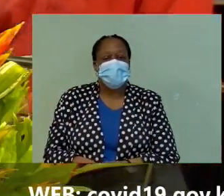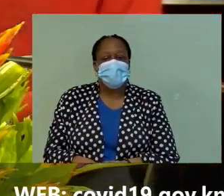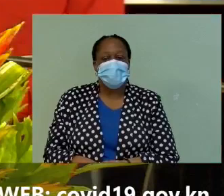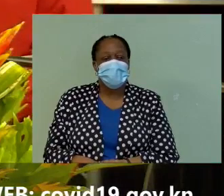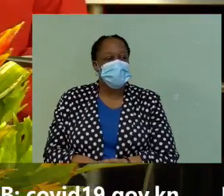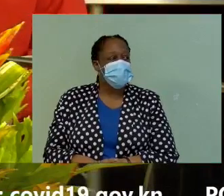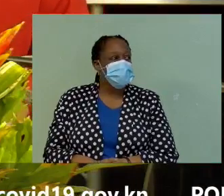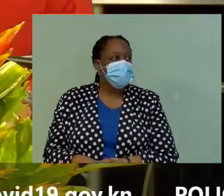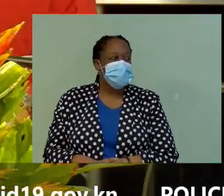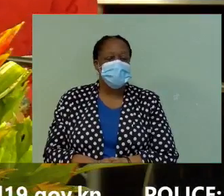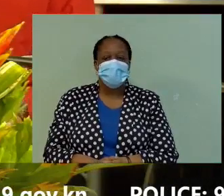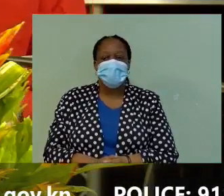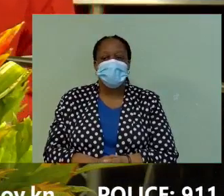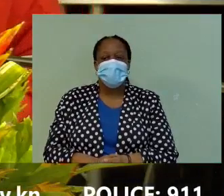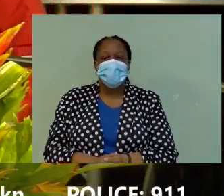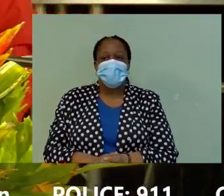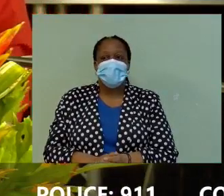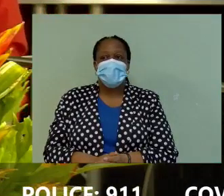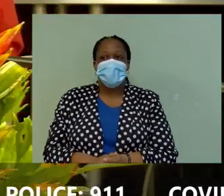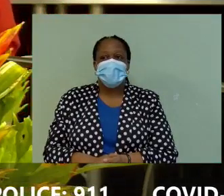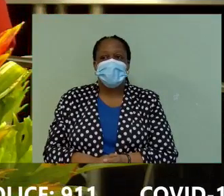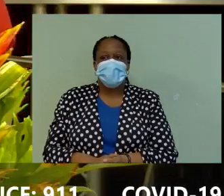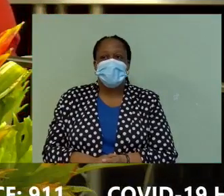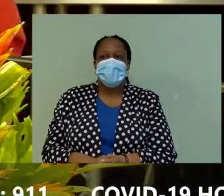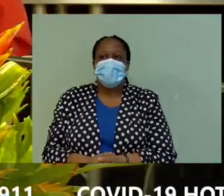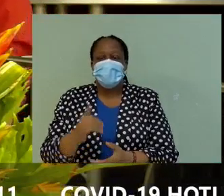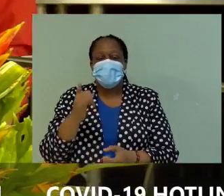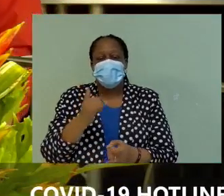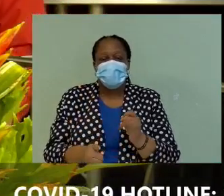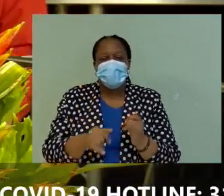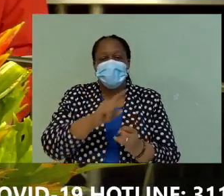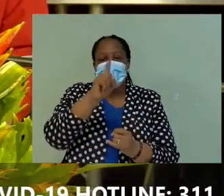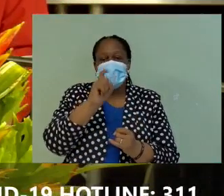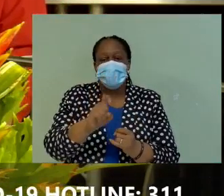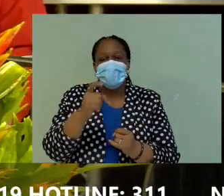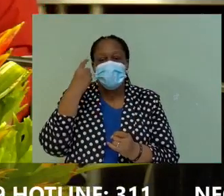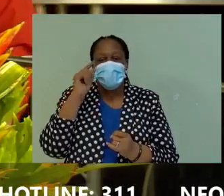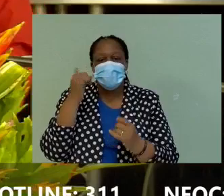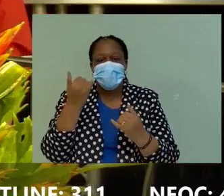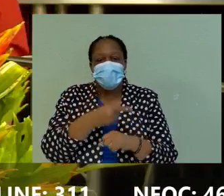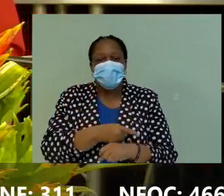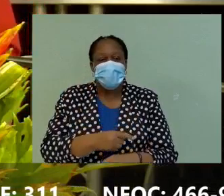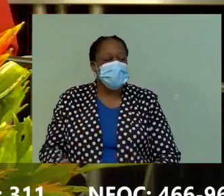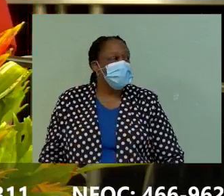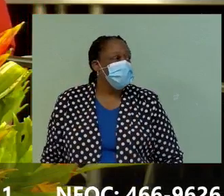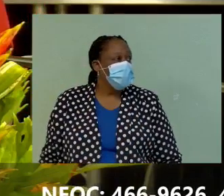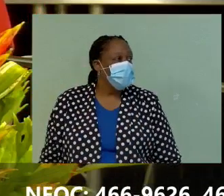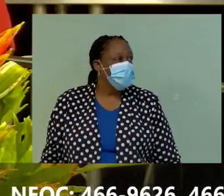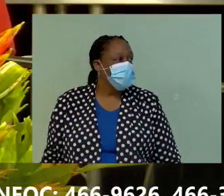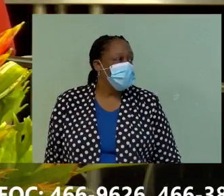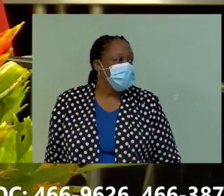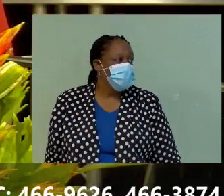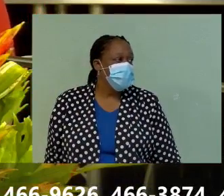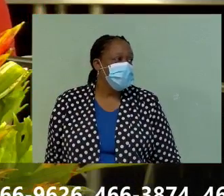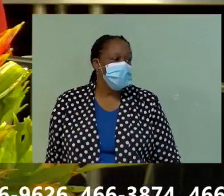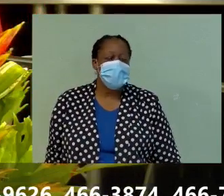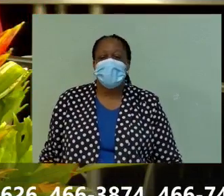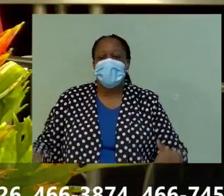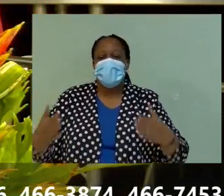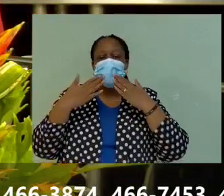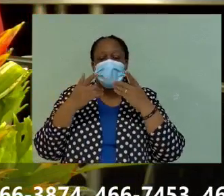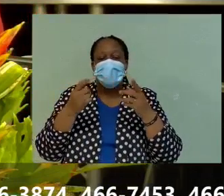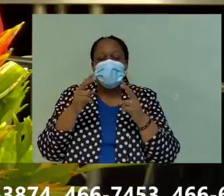And that brings us to the last question for today. We want to thank you very much for your questions and hope that